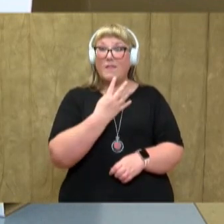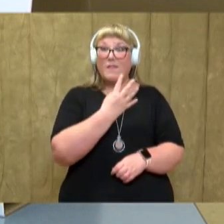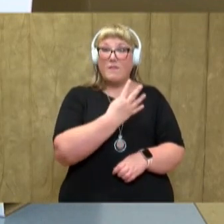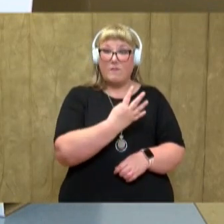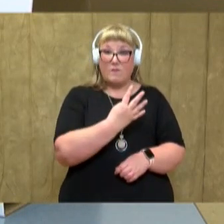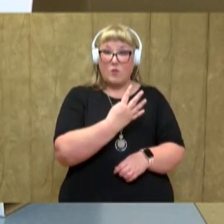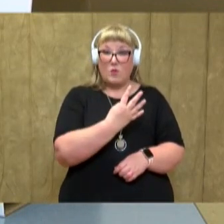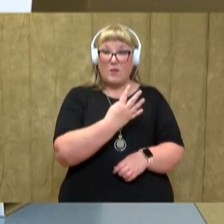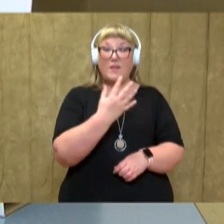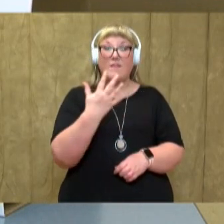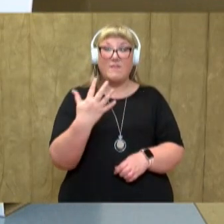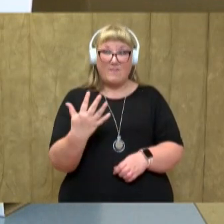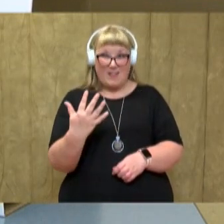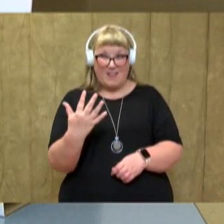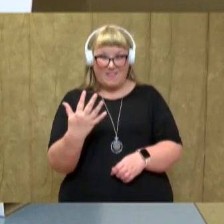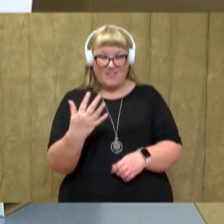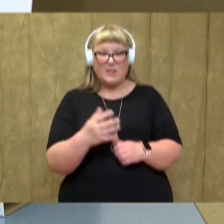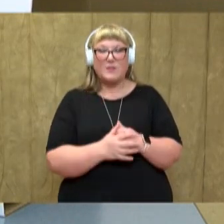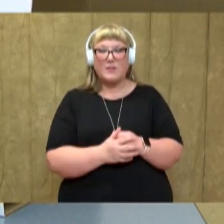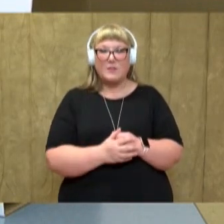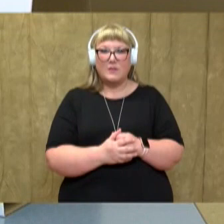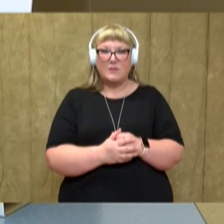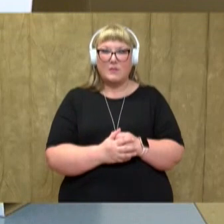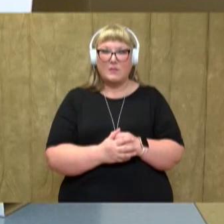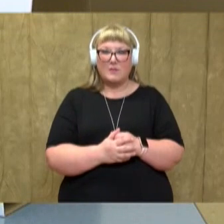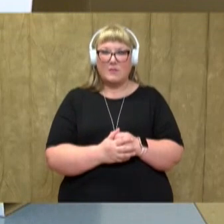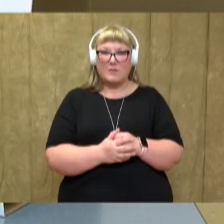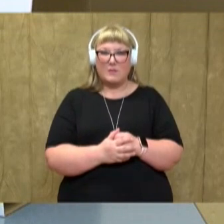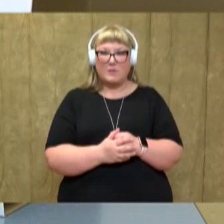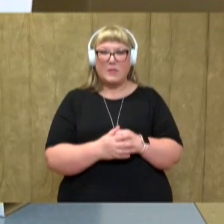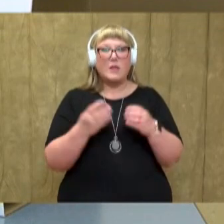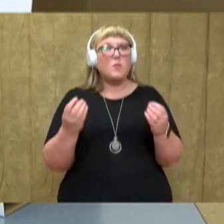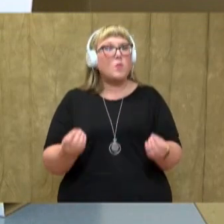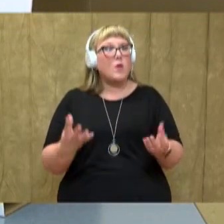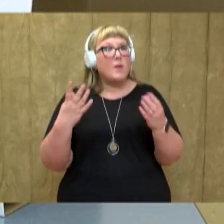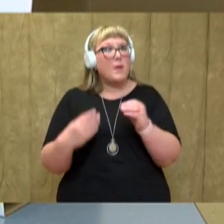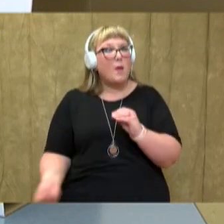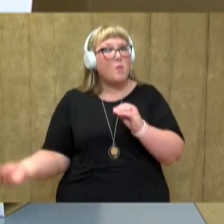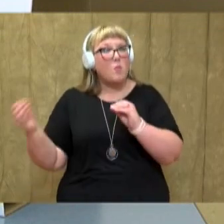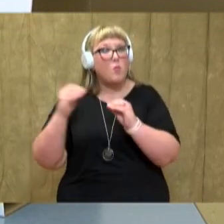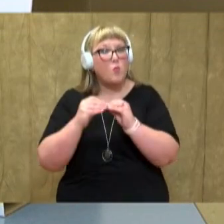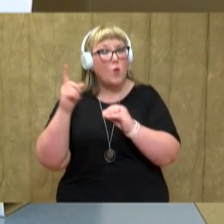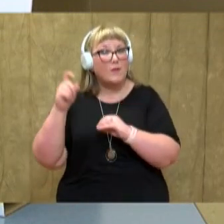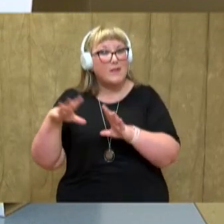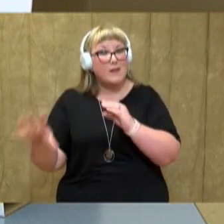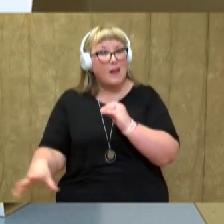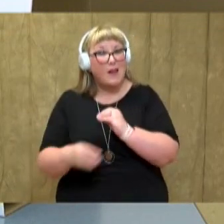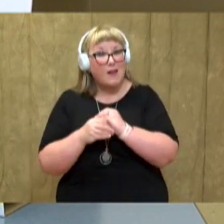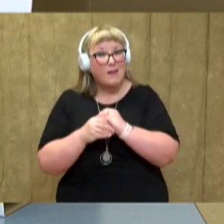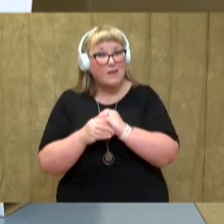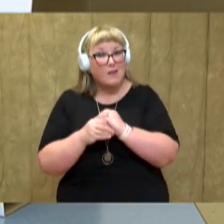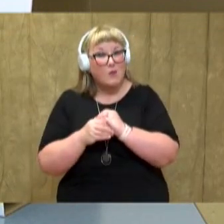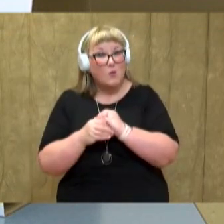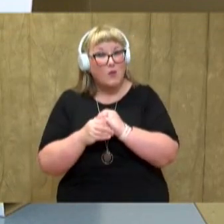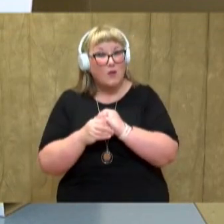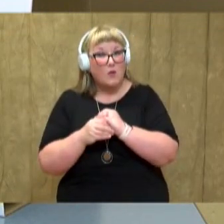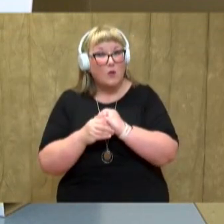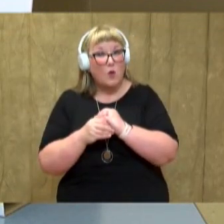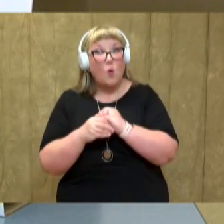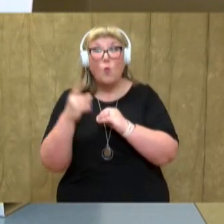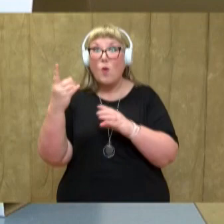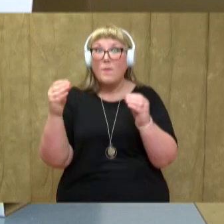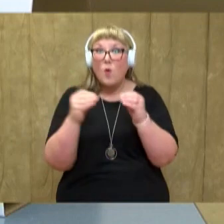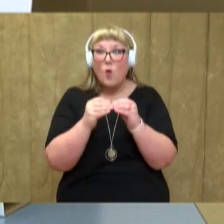3, 4, 5. Excellent job. How many more do we need to add to our cup? 1